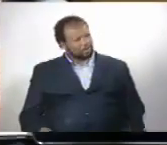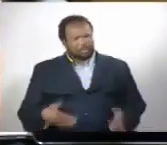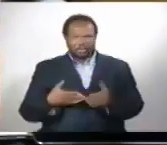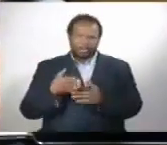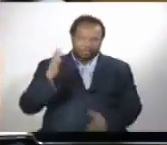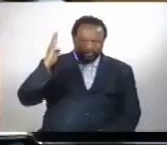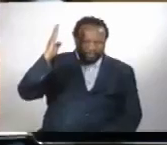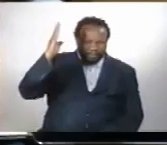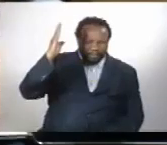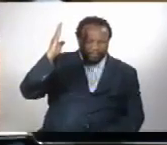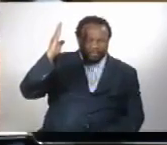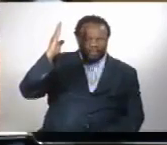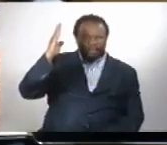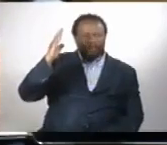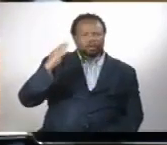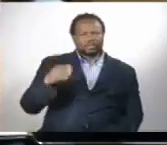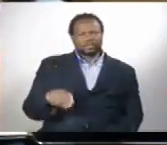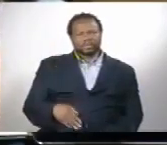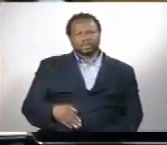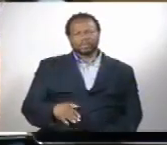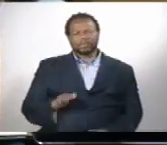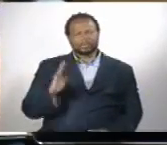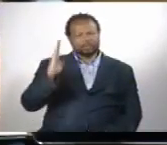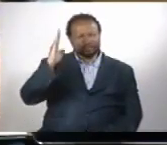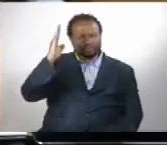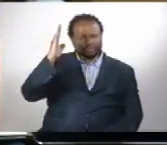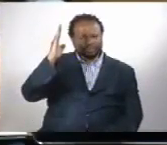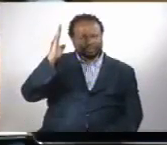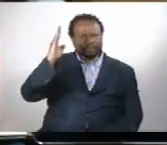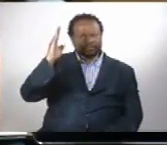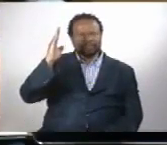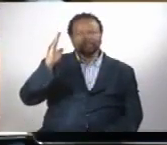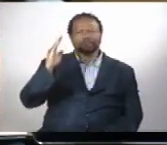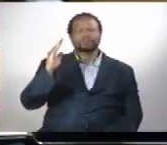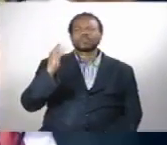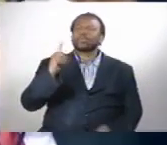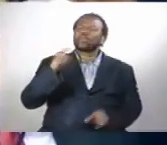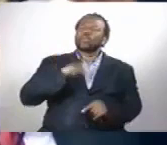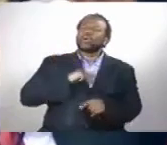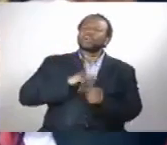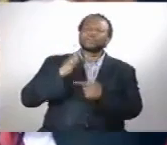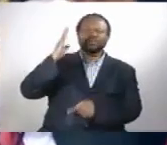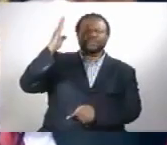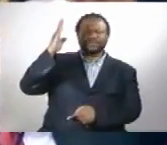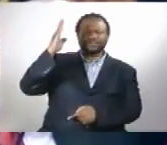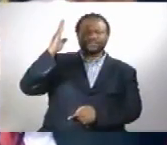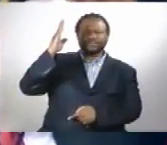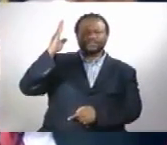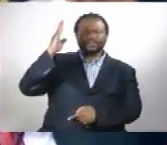Can I be recognized, Honorable Speaker? Yes, Honorable Member, what is the point on which you rise? The point I